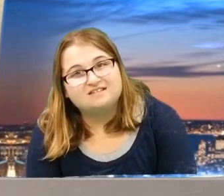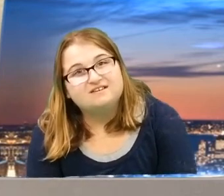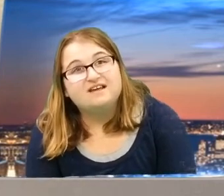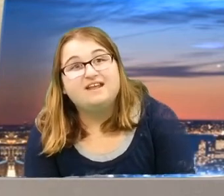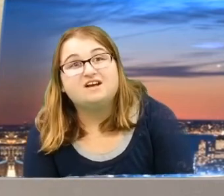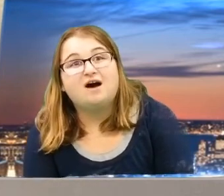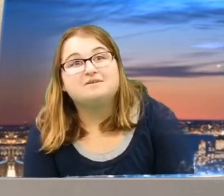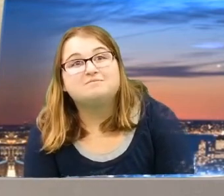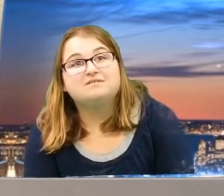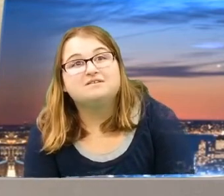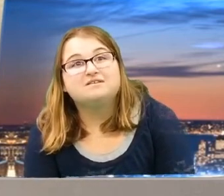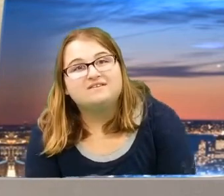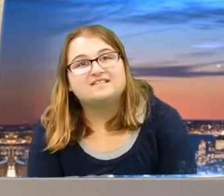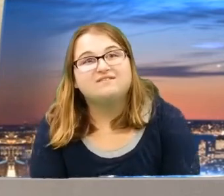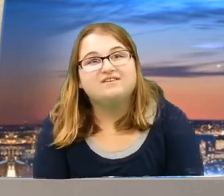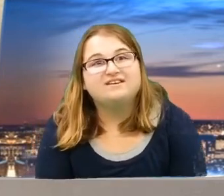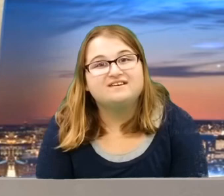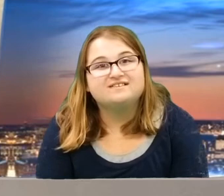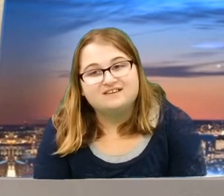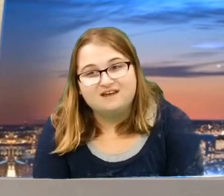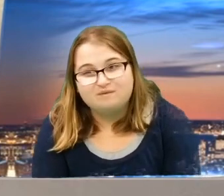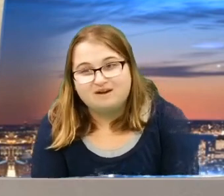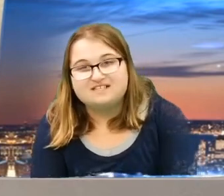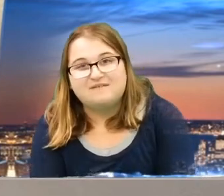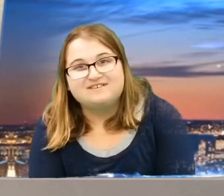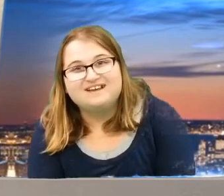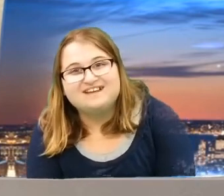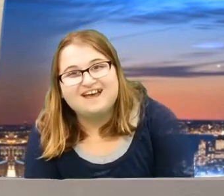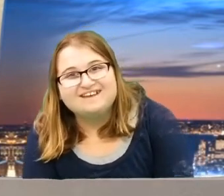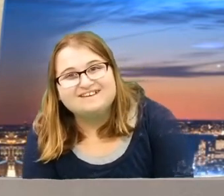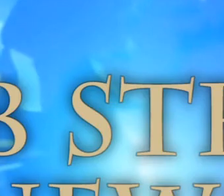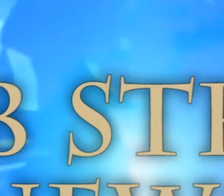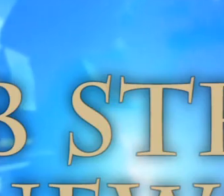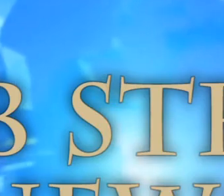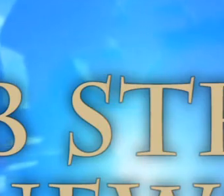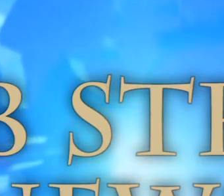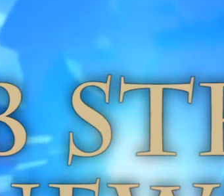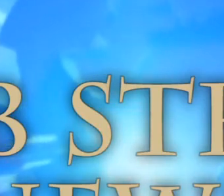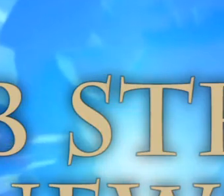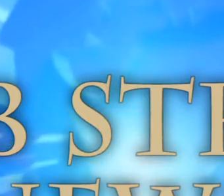class in the comments booth. That's it for the news. Thank you for watching. Have a great day.